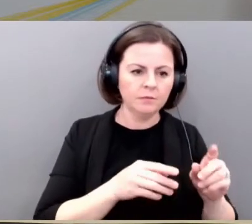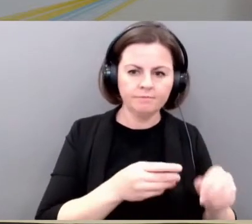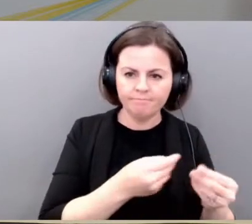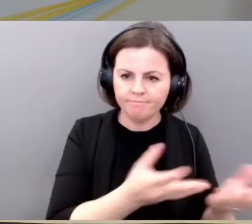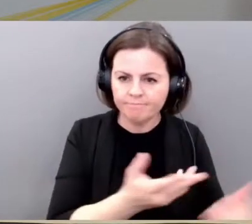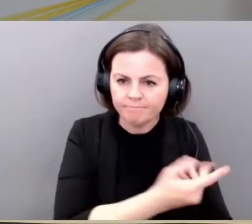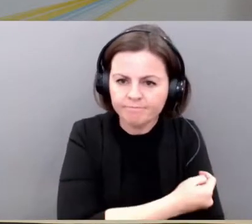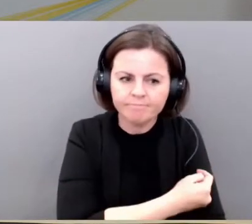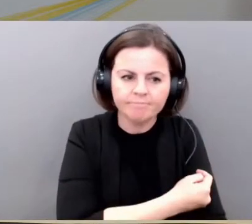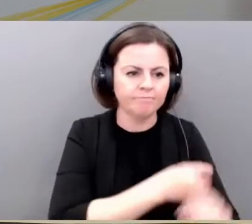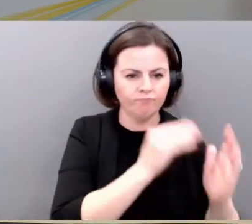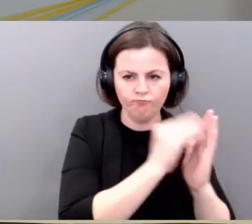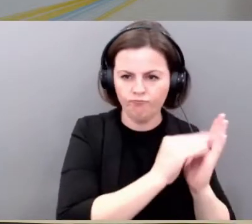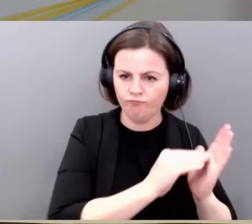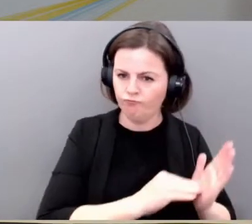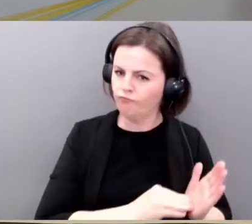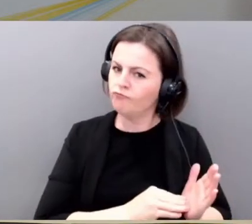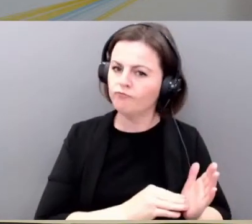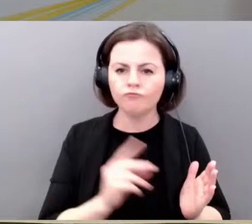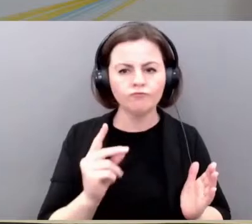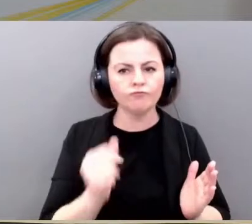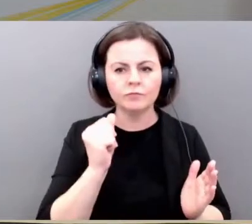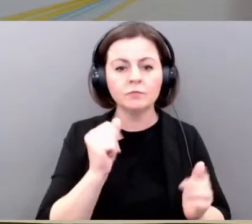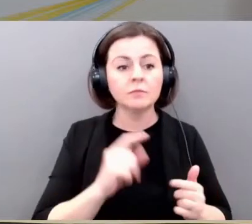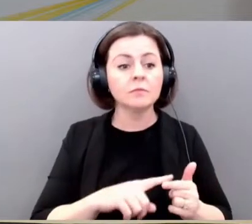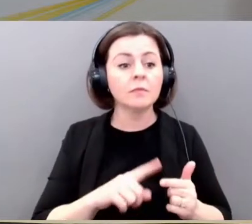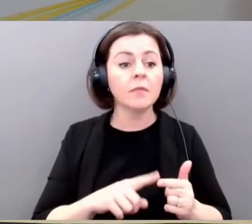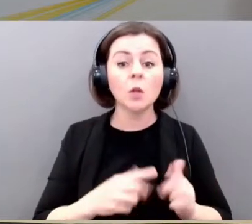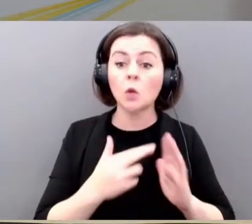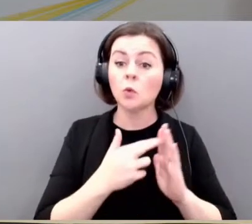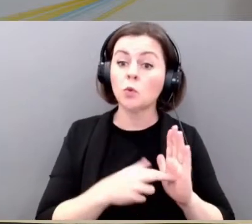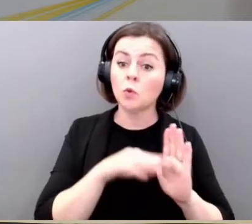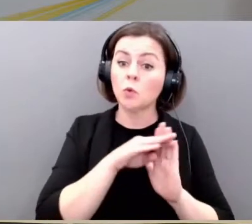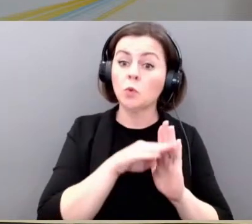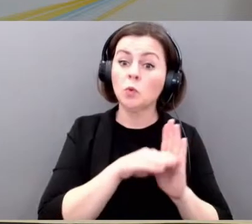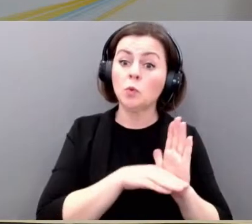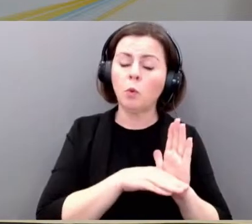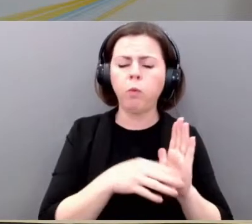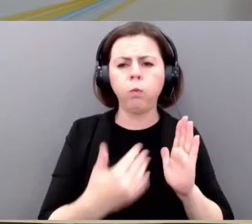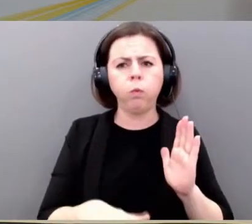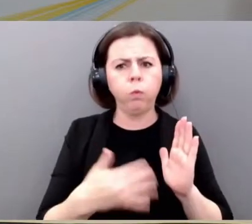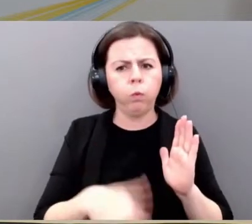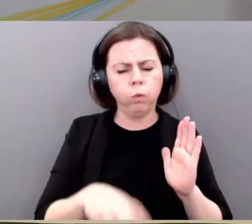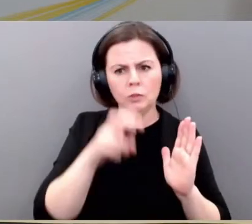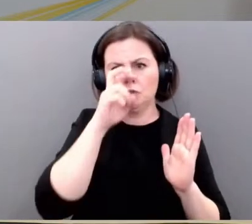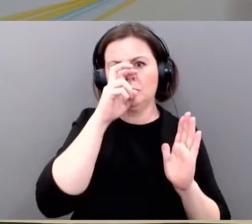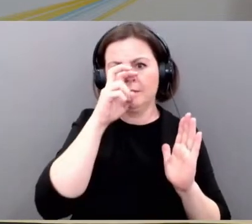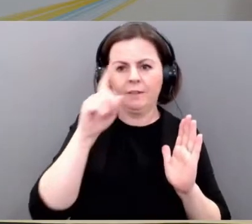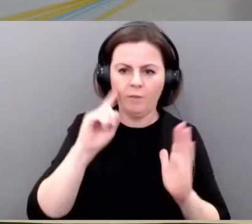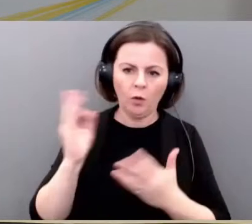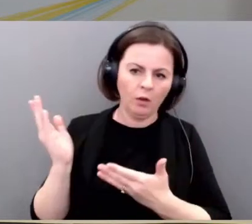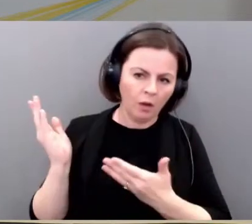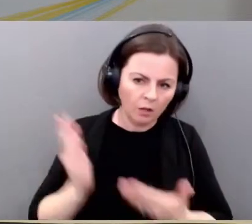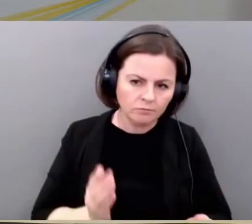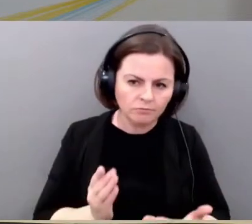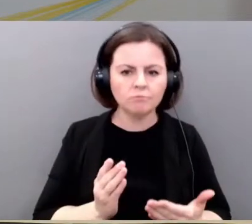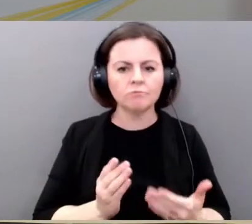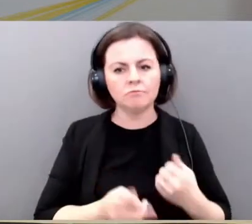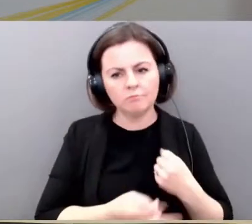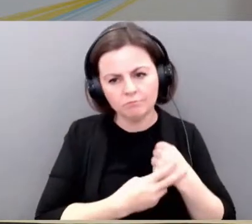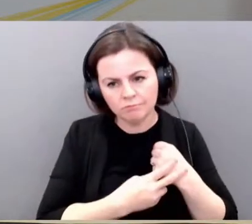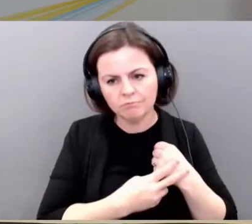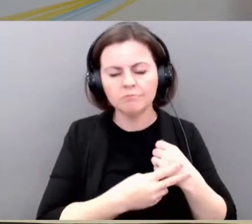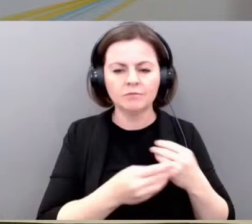And the protocols and reporting requirements for these vaccines are stringent. PEI can meet all the